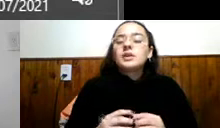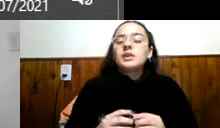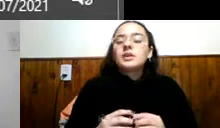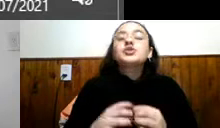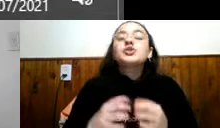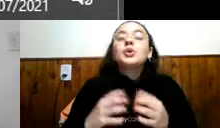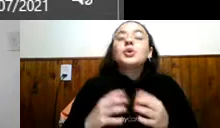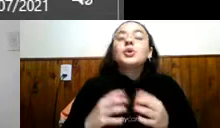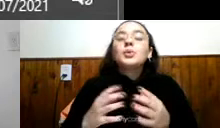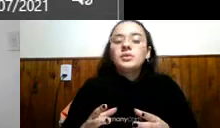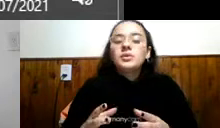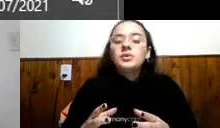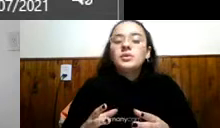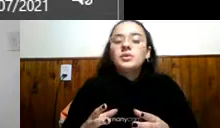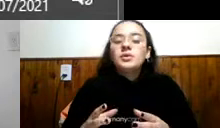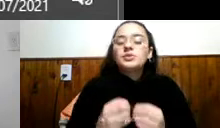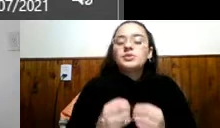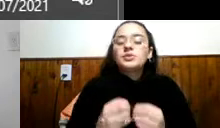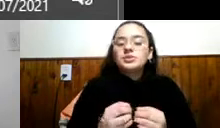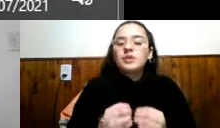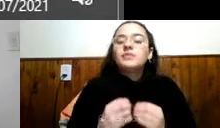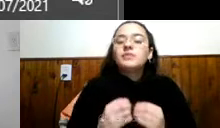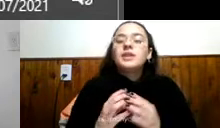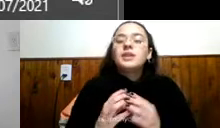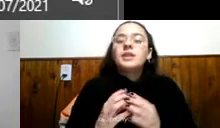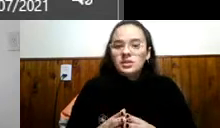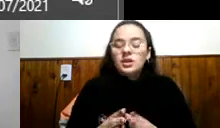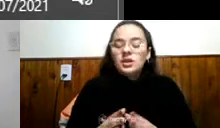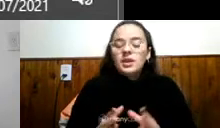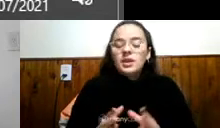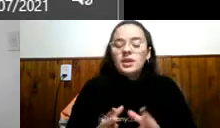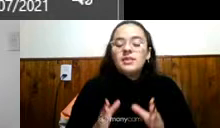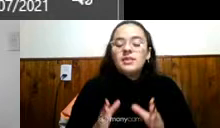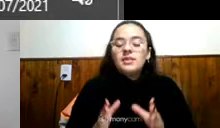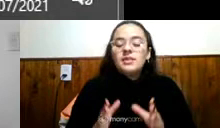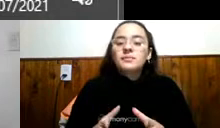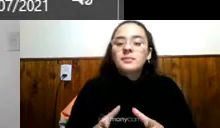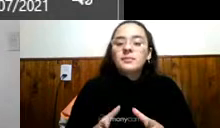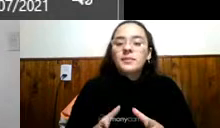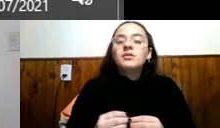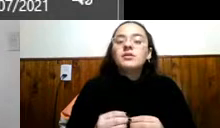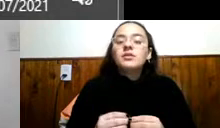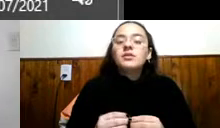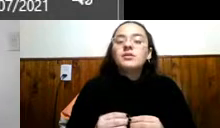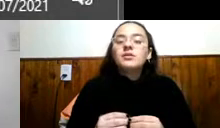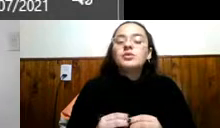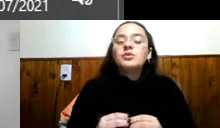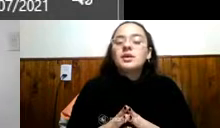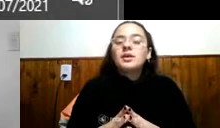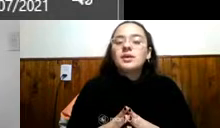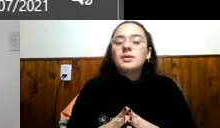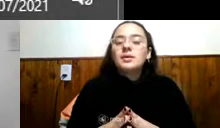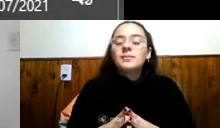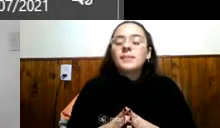show you the structure of the language, the form, but you don't